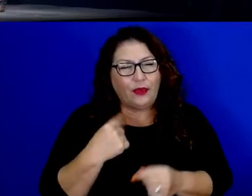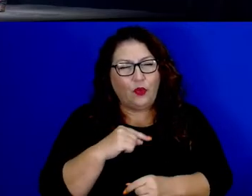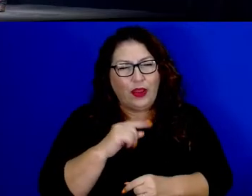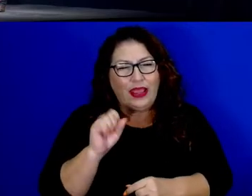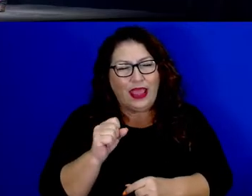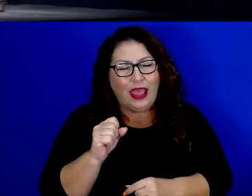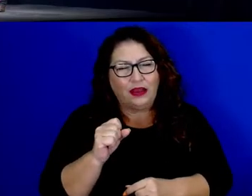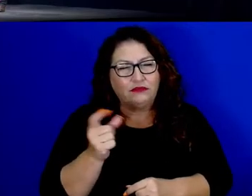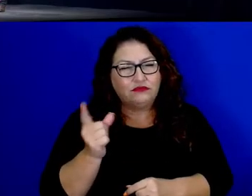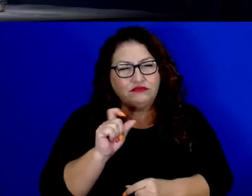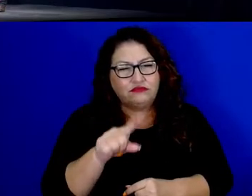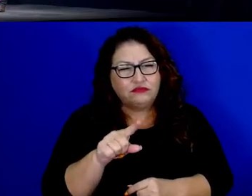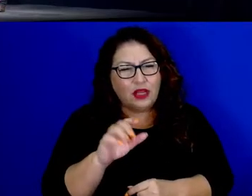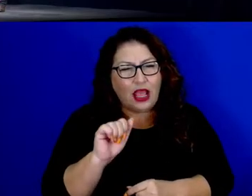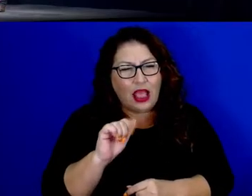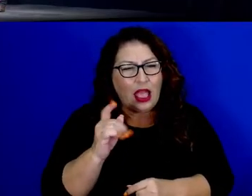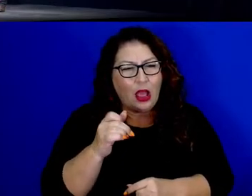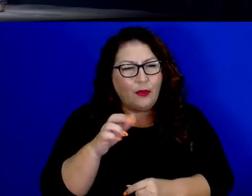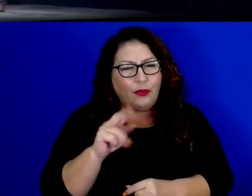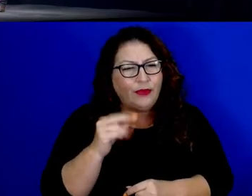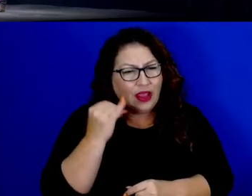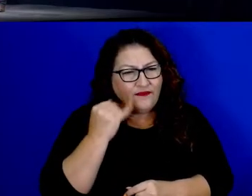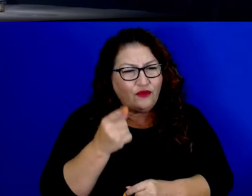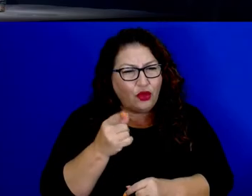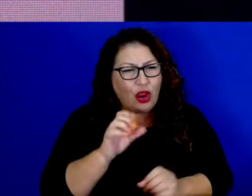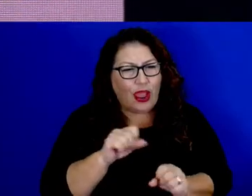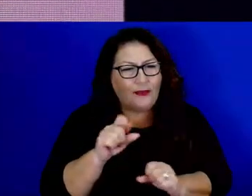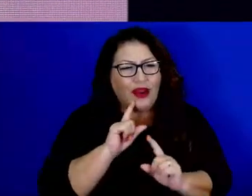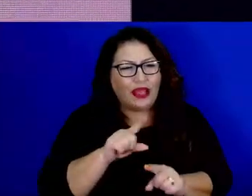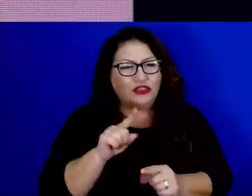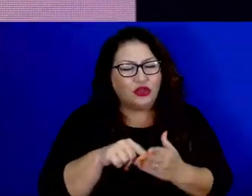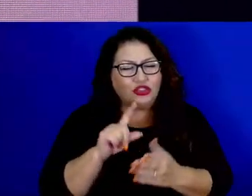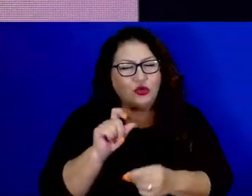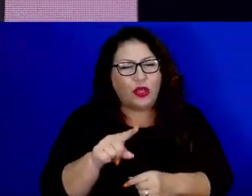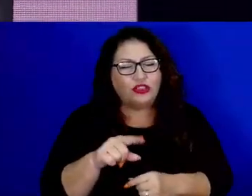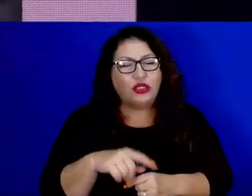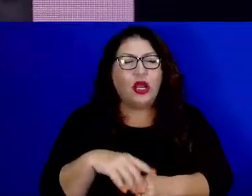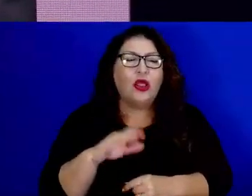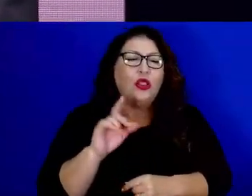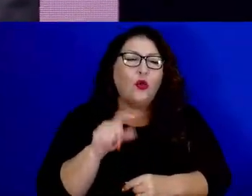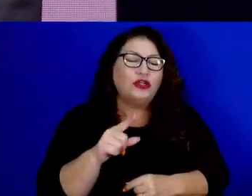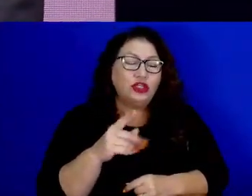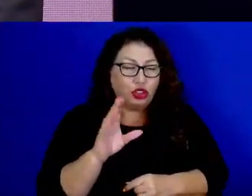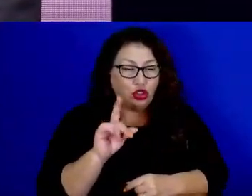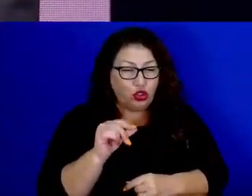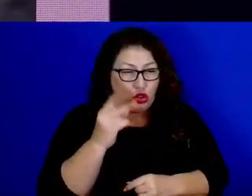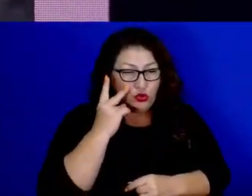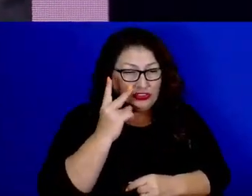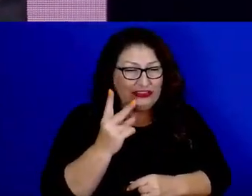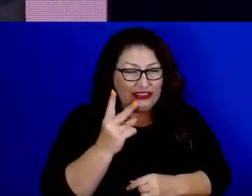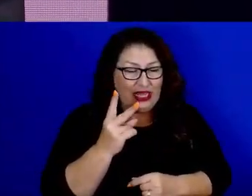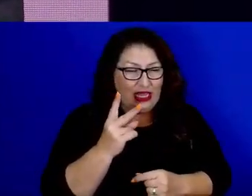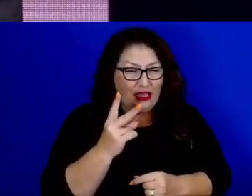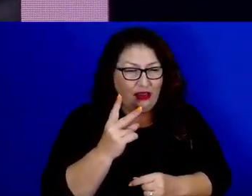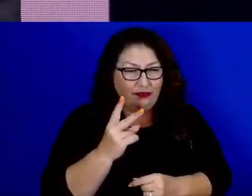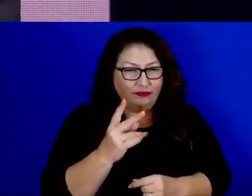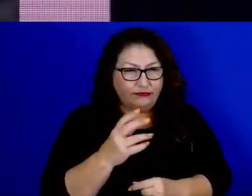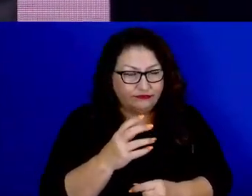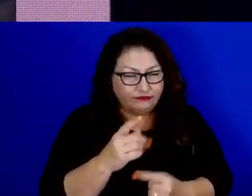this if you're able to answer this question. The question being, do you see opposition to the inclusion of gender in the